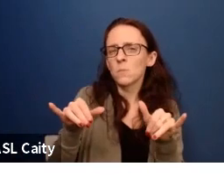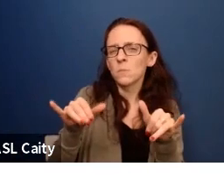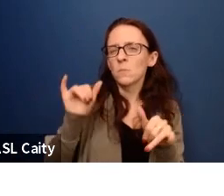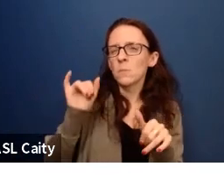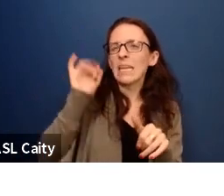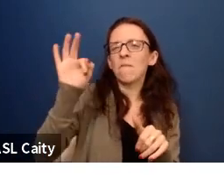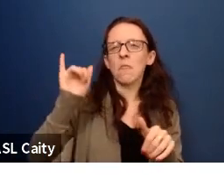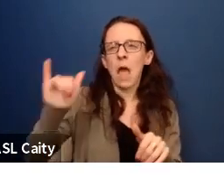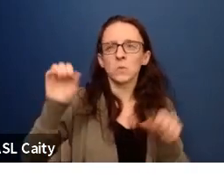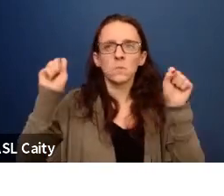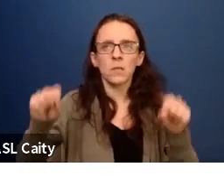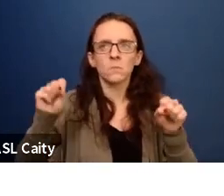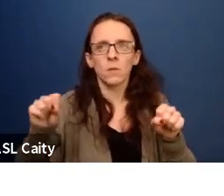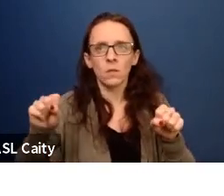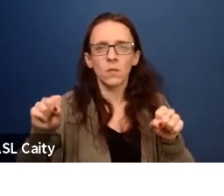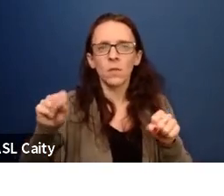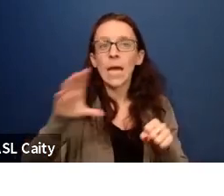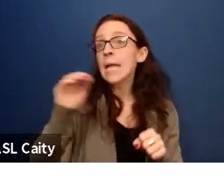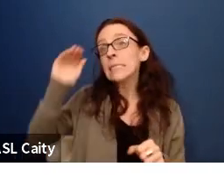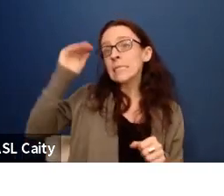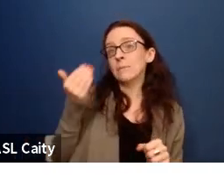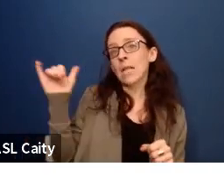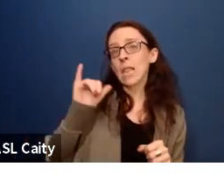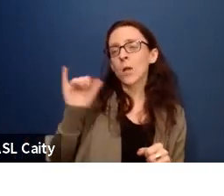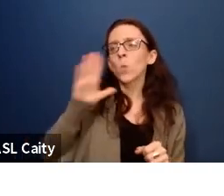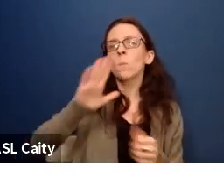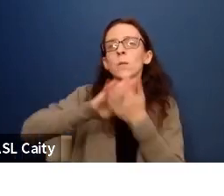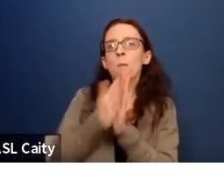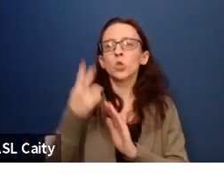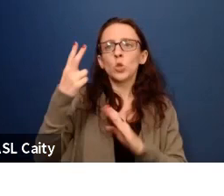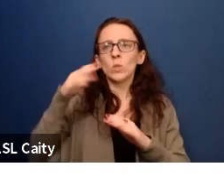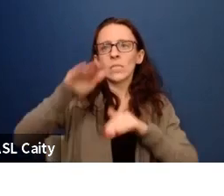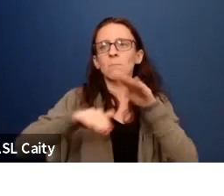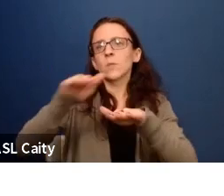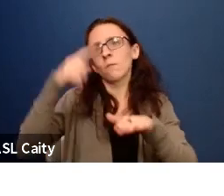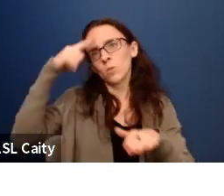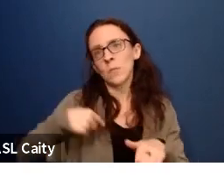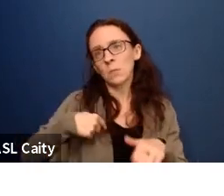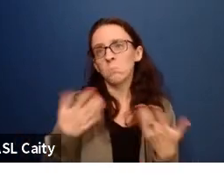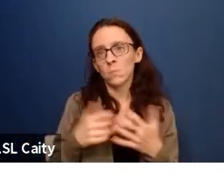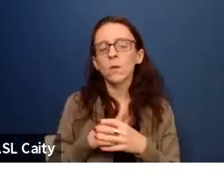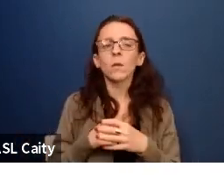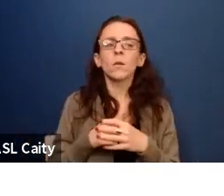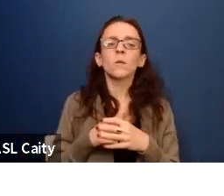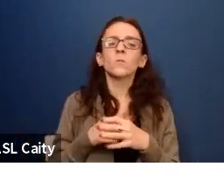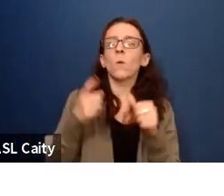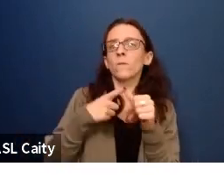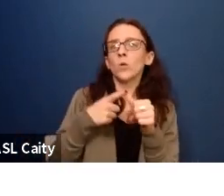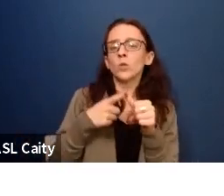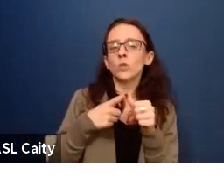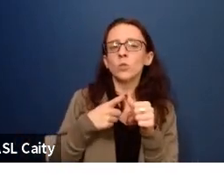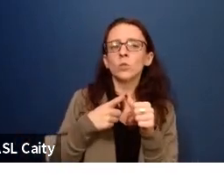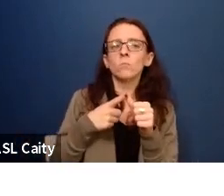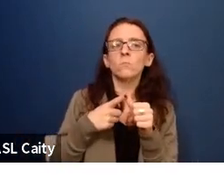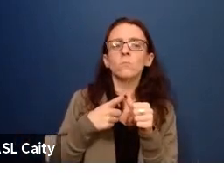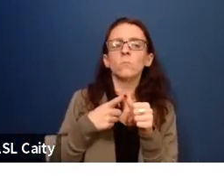to do that, right? And it seems like a two-step thing for me, right? One is, you know, putting